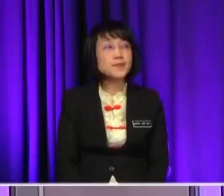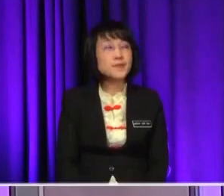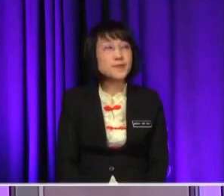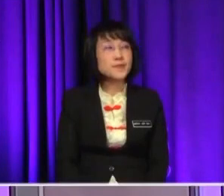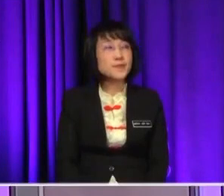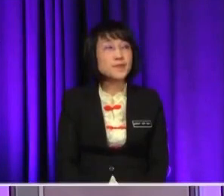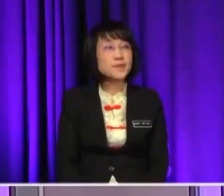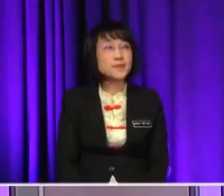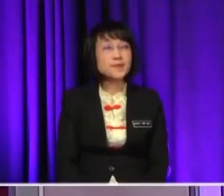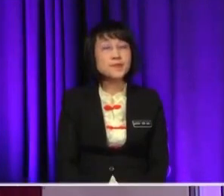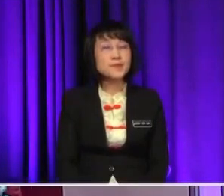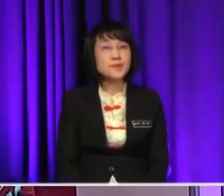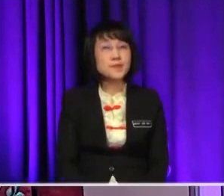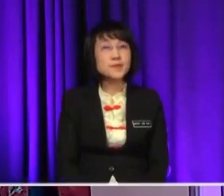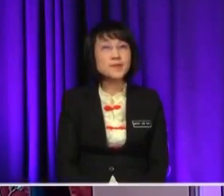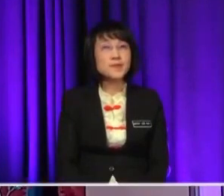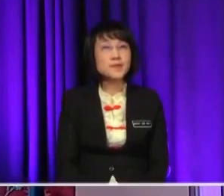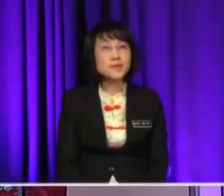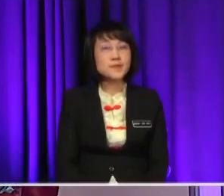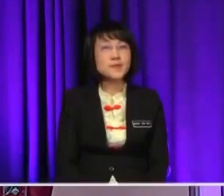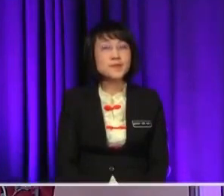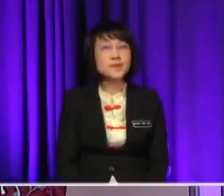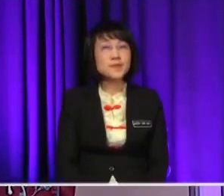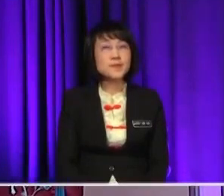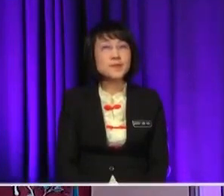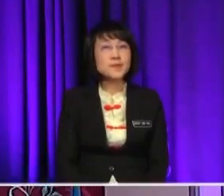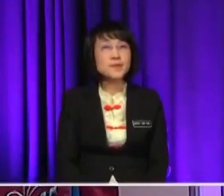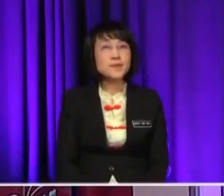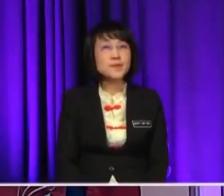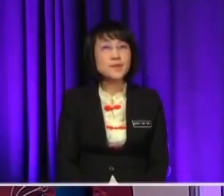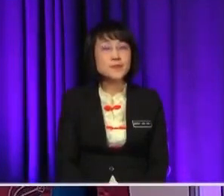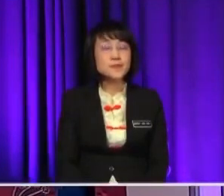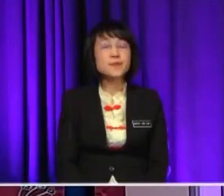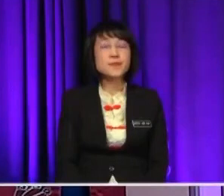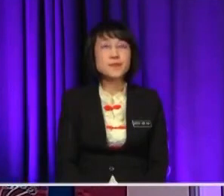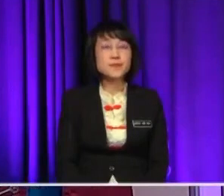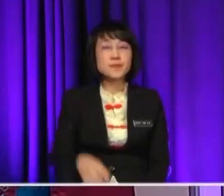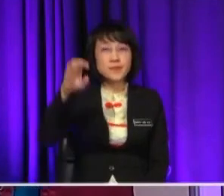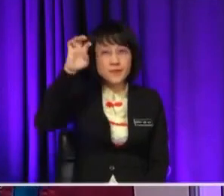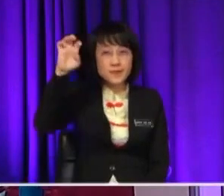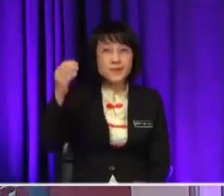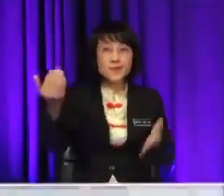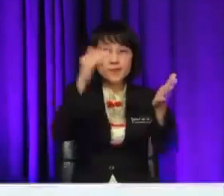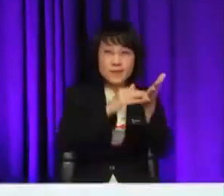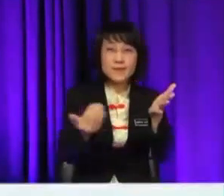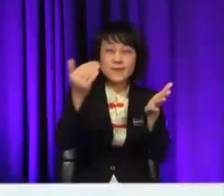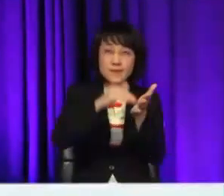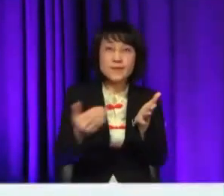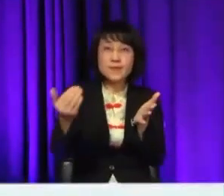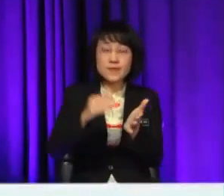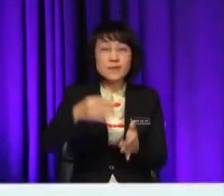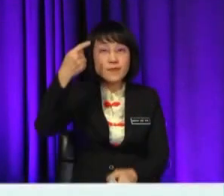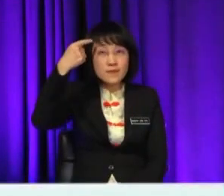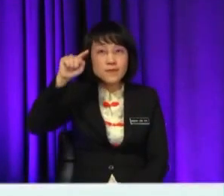wind is what we refer to as he, and it comes throughout the stanzas. Yes. It comes throughout the stanzas, and it's